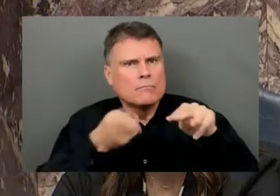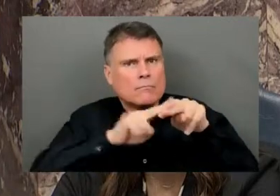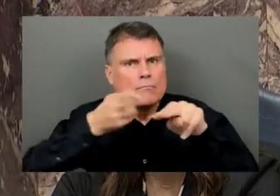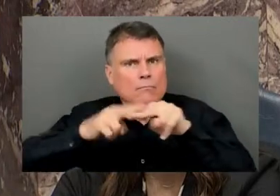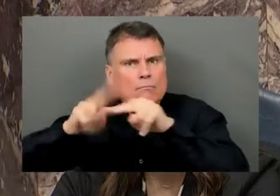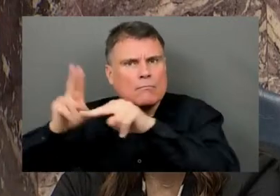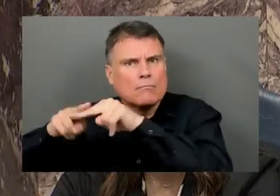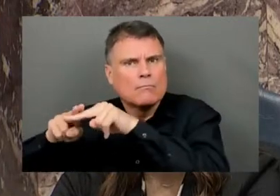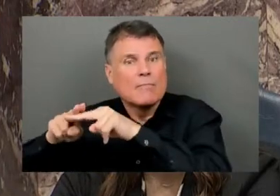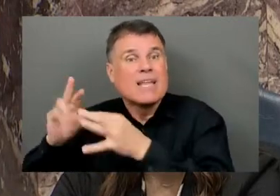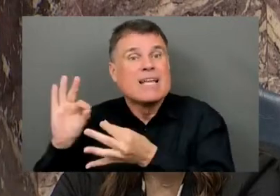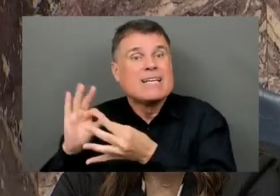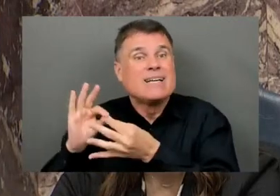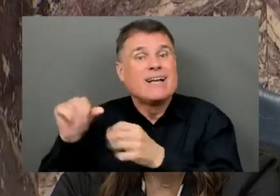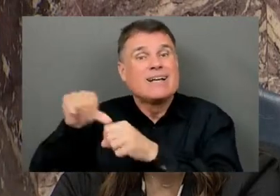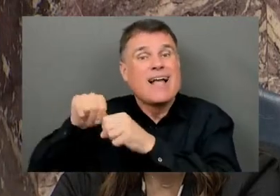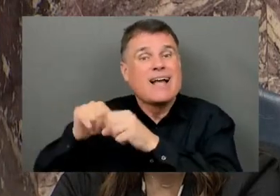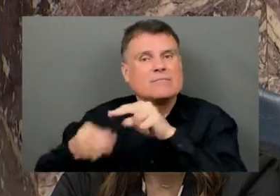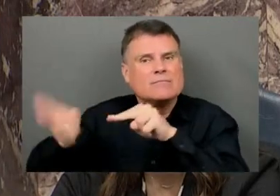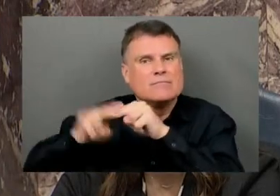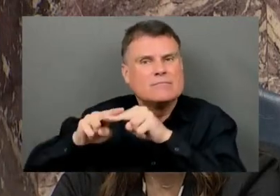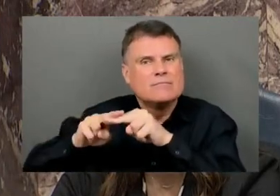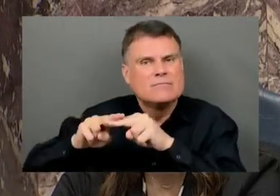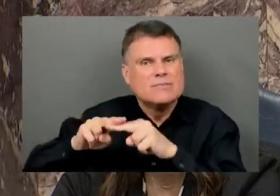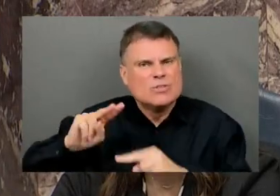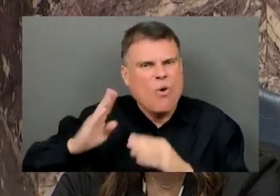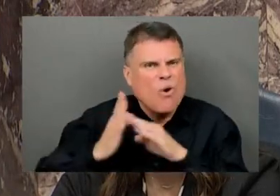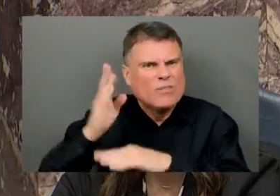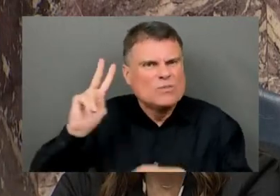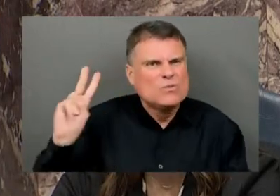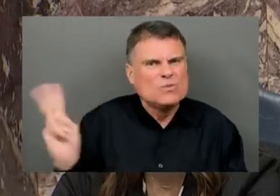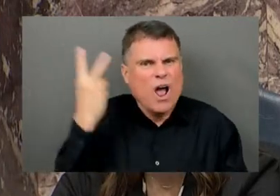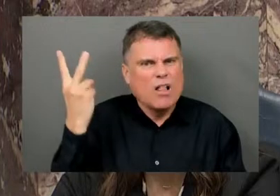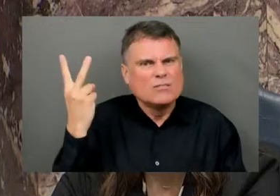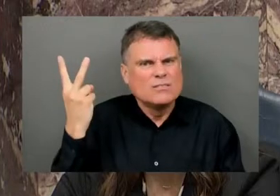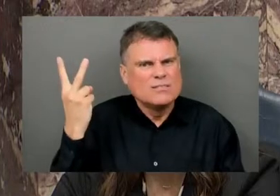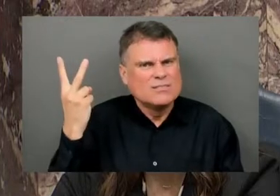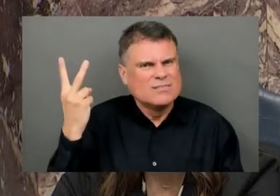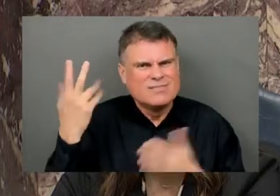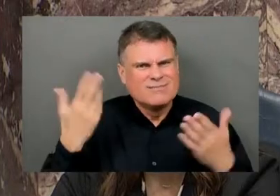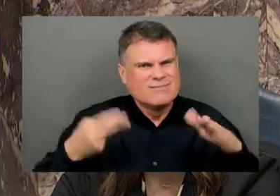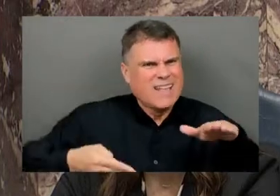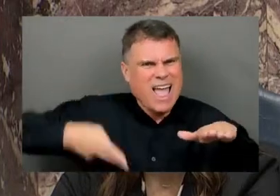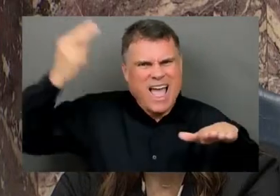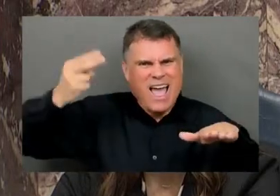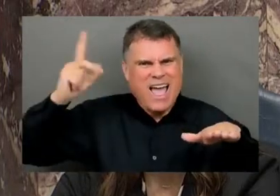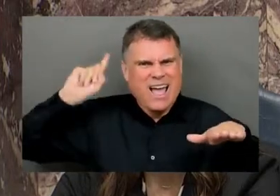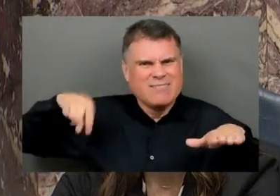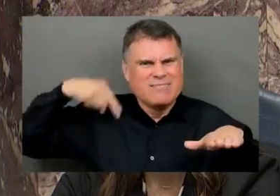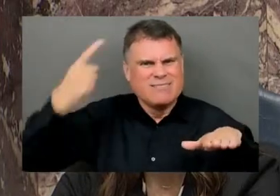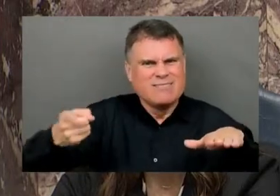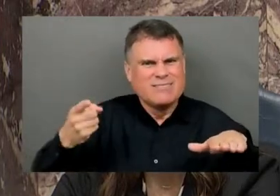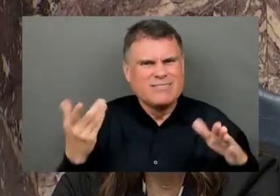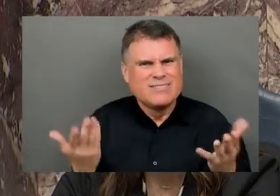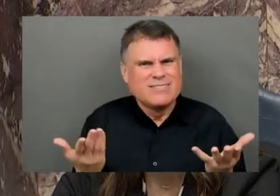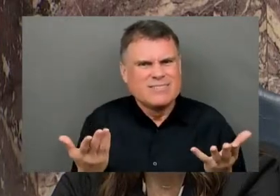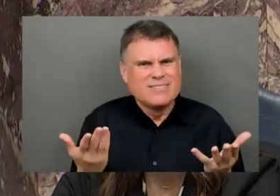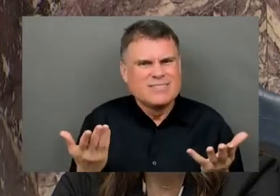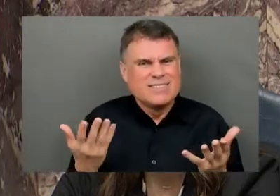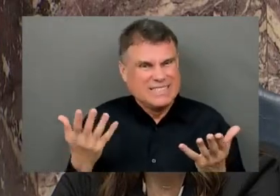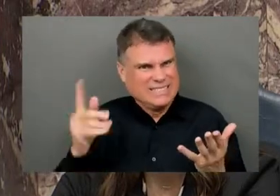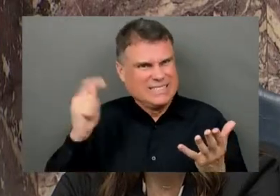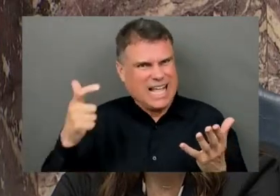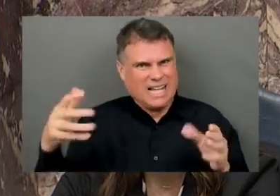price and gas taxes in North America. No wonder thousands of families are choosing to leave British